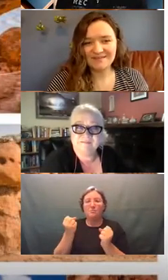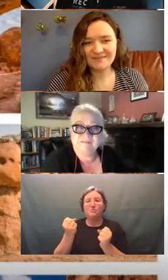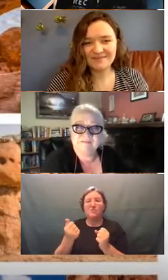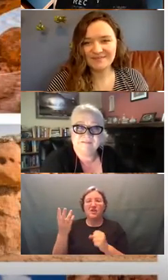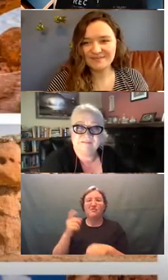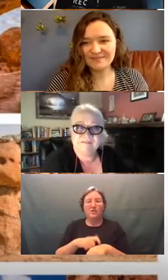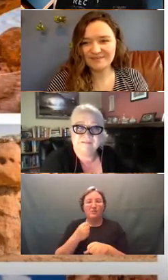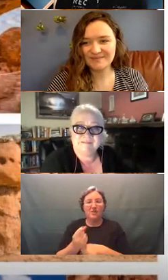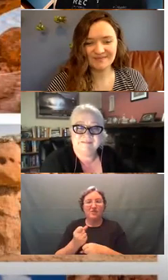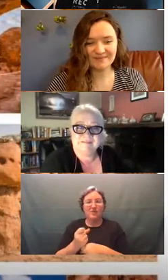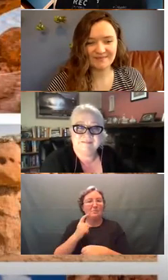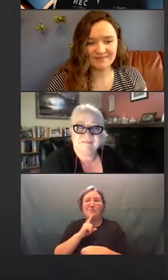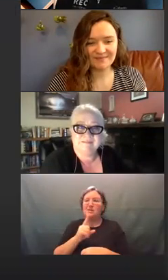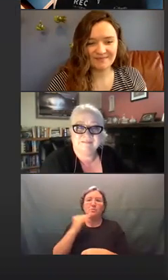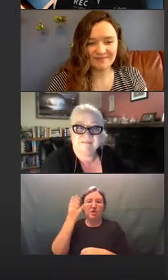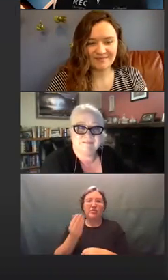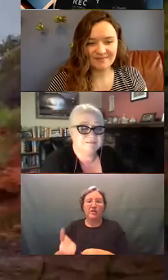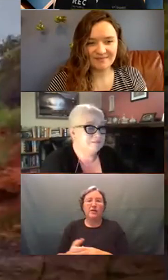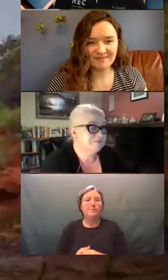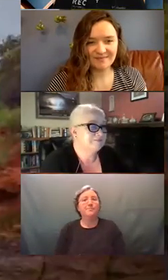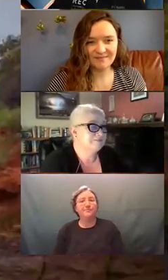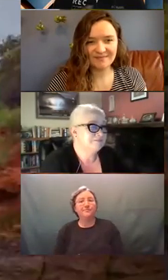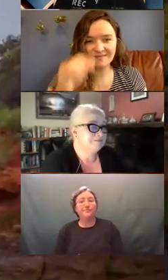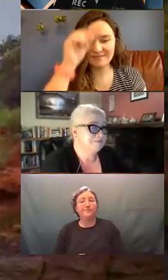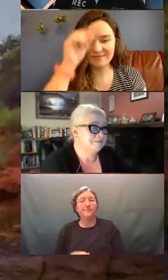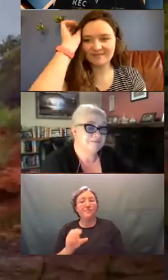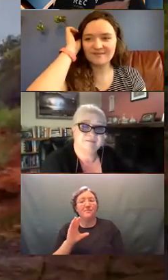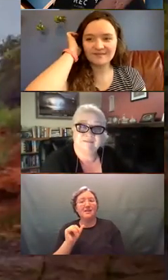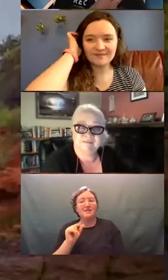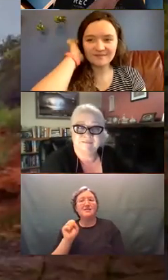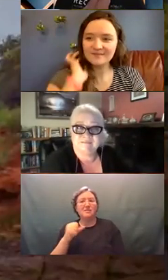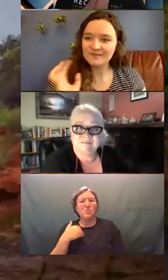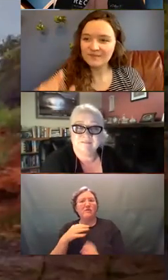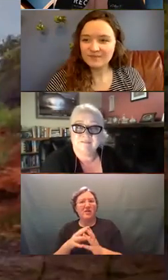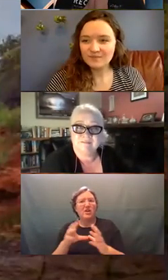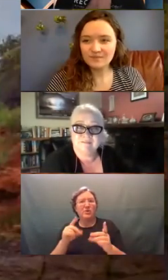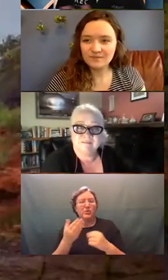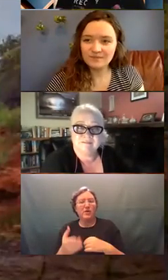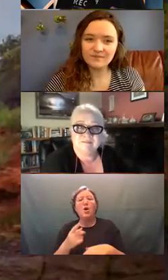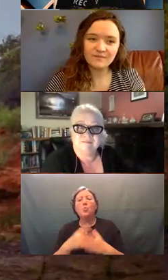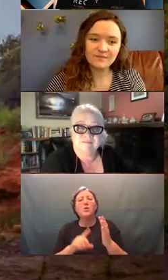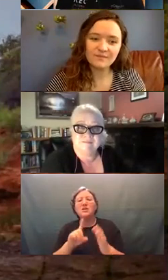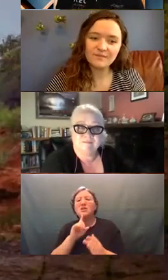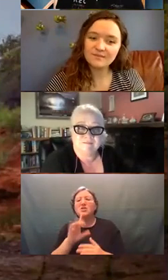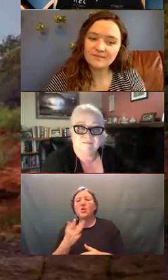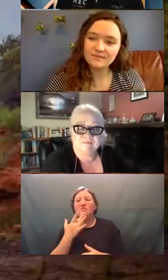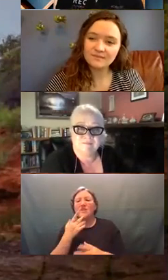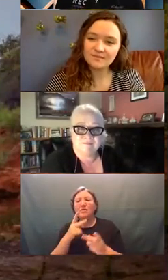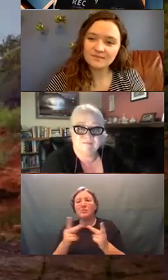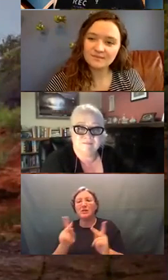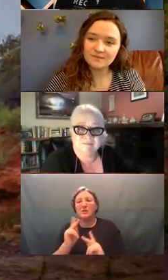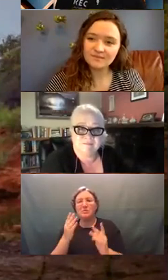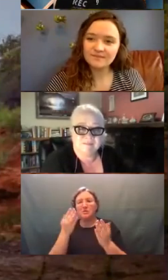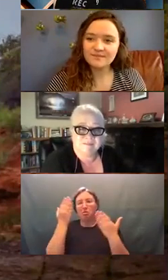stunning. That's awesome. Yeah, y'all have so much to do. What would you say is your favorite place that most folks don't know